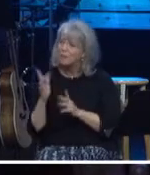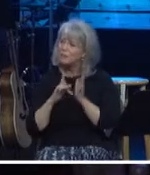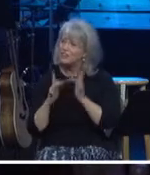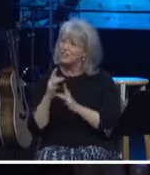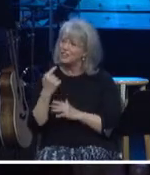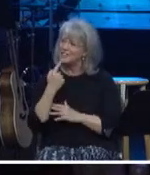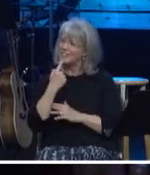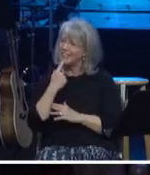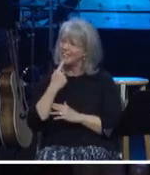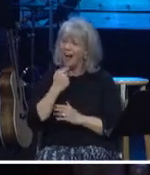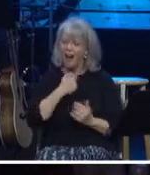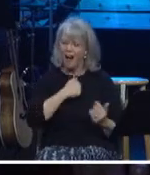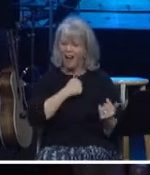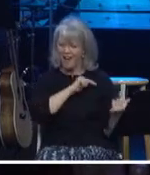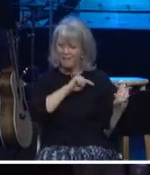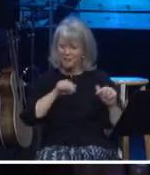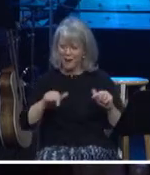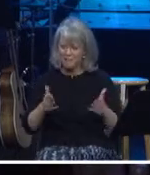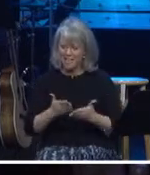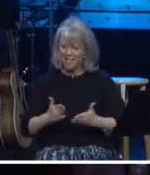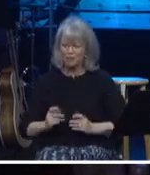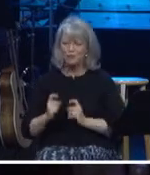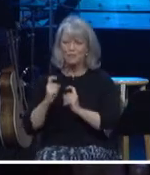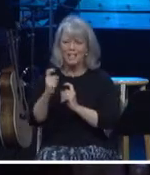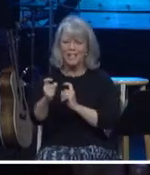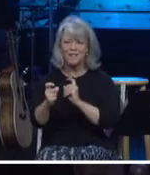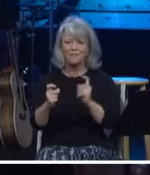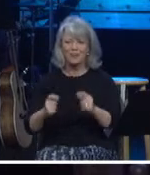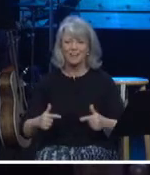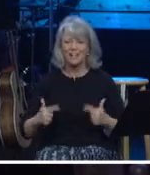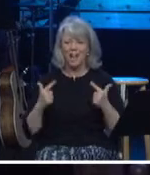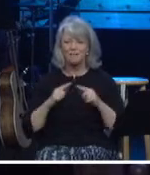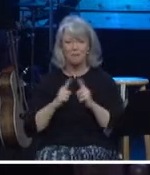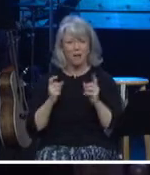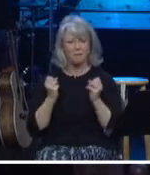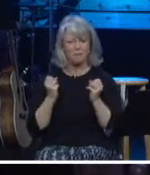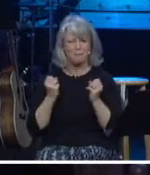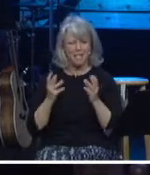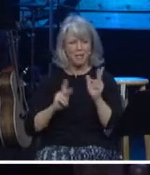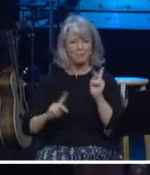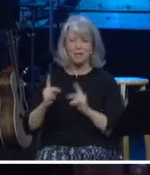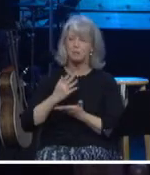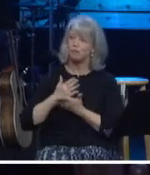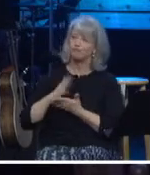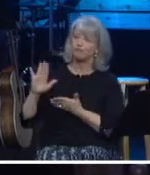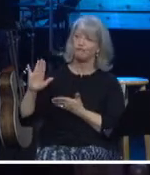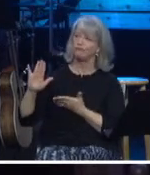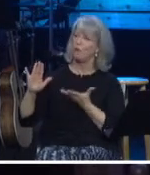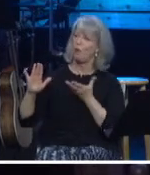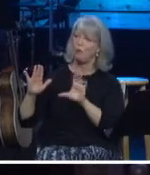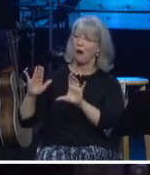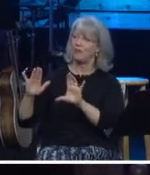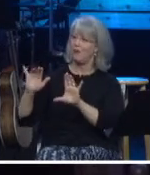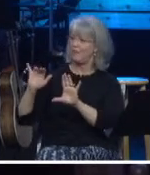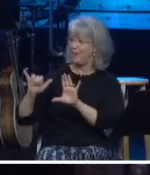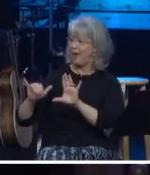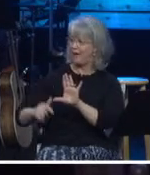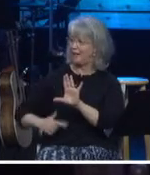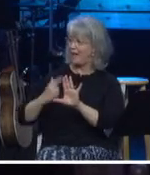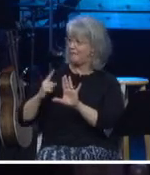Jesus says that he has come to give life, yet there are many who reject that eternal life.